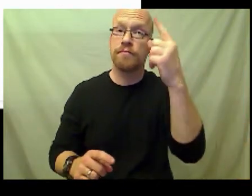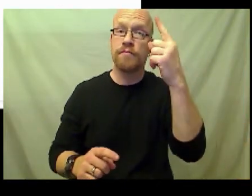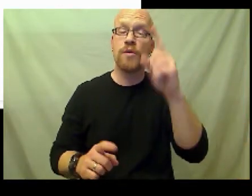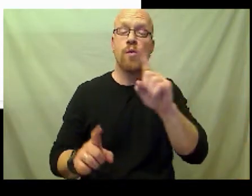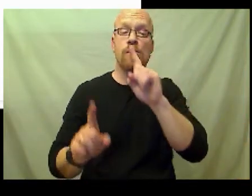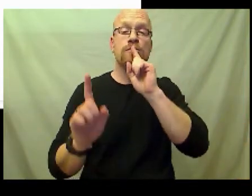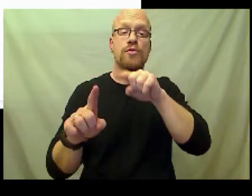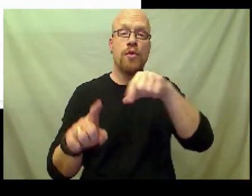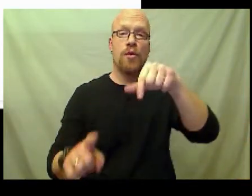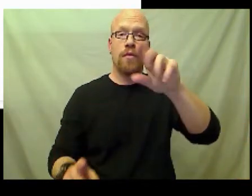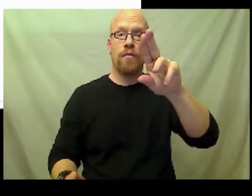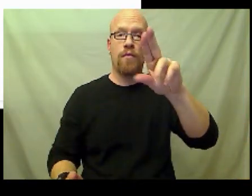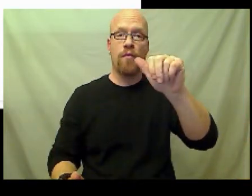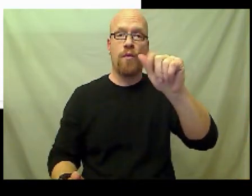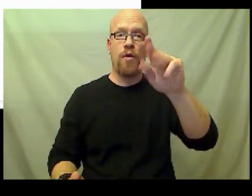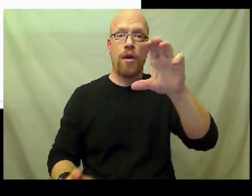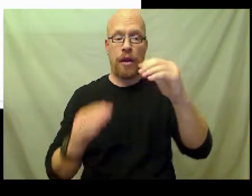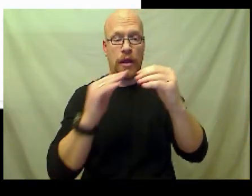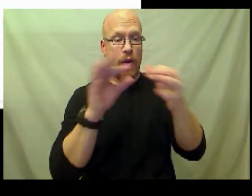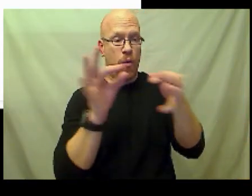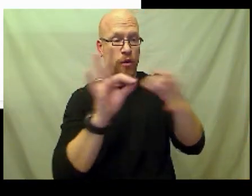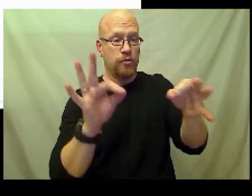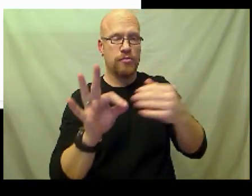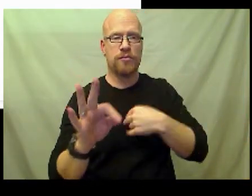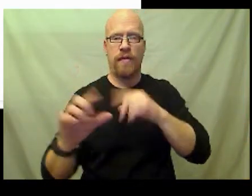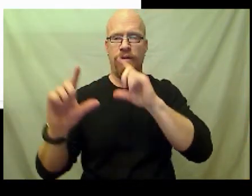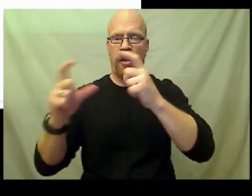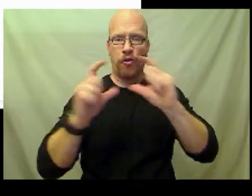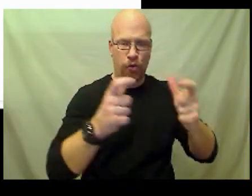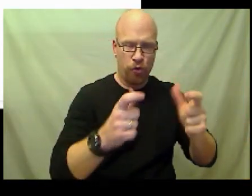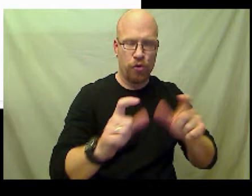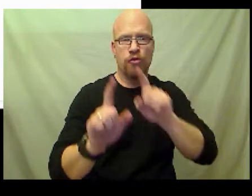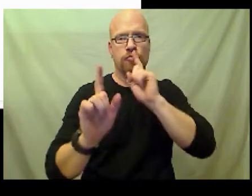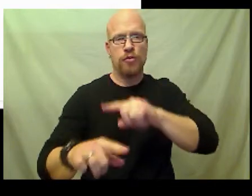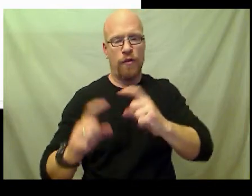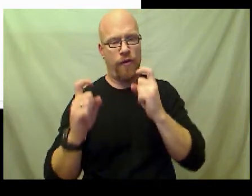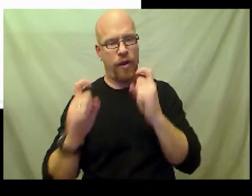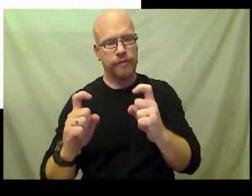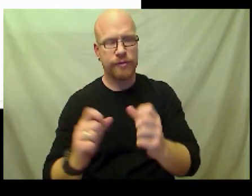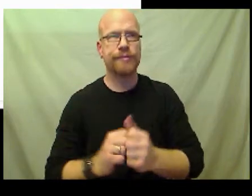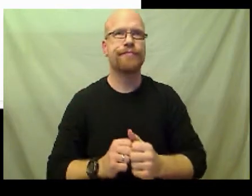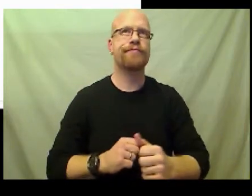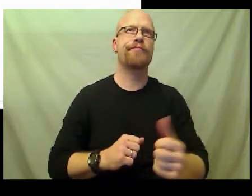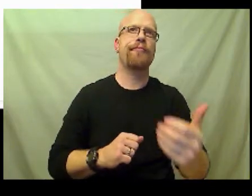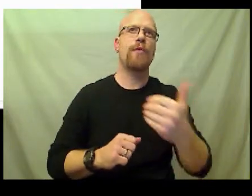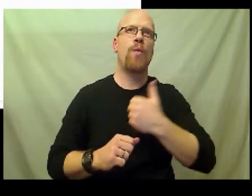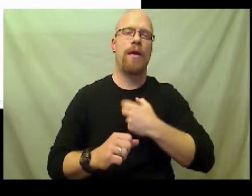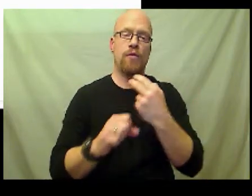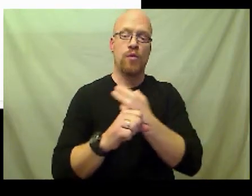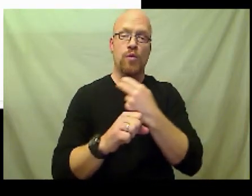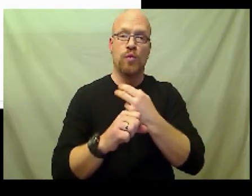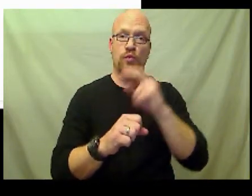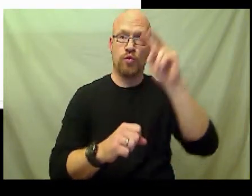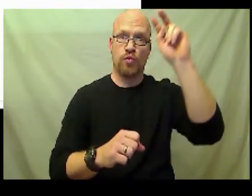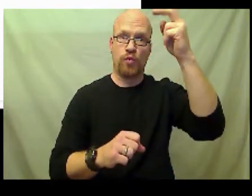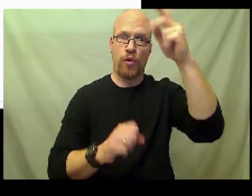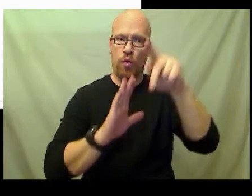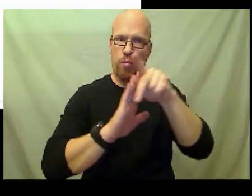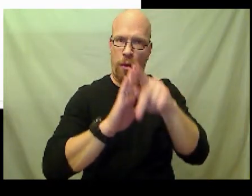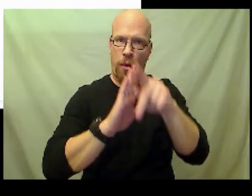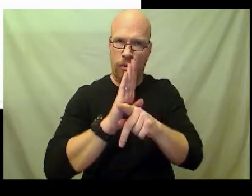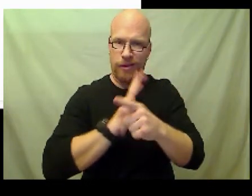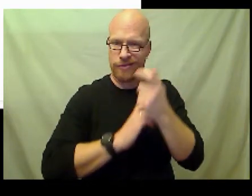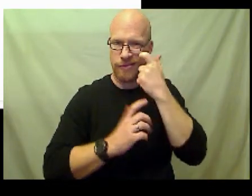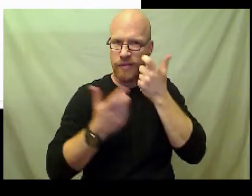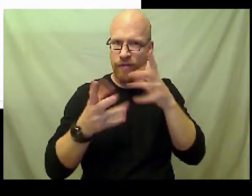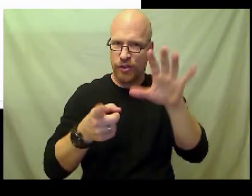Okay, when you're solving quadratic equations, we have the factoring technique, we solve for x, we've used the square root